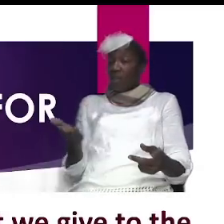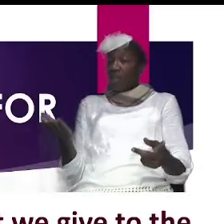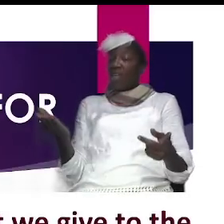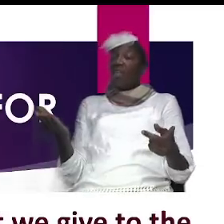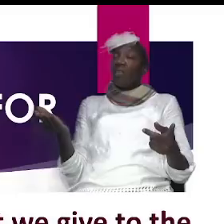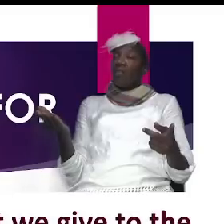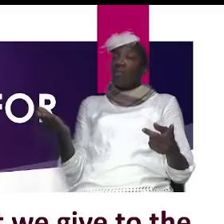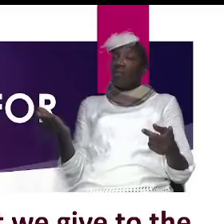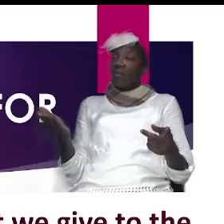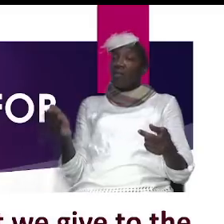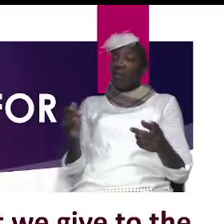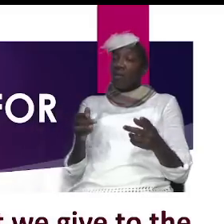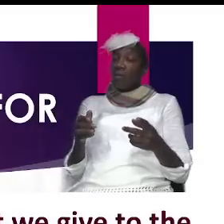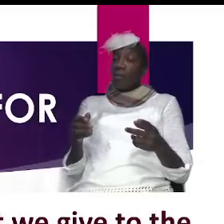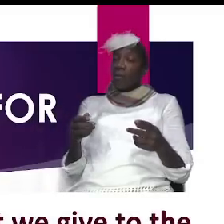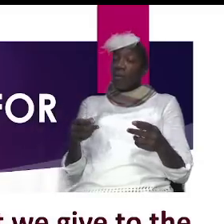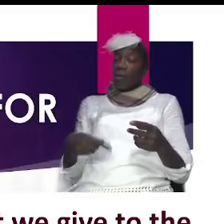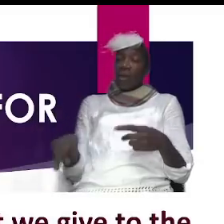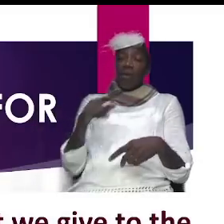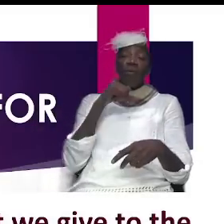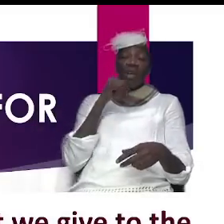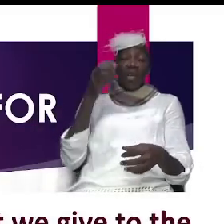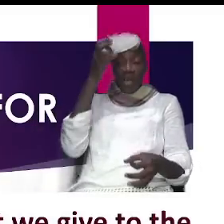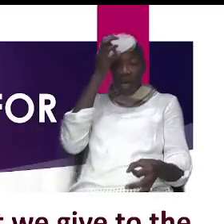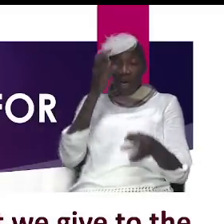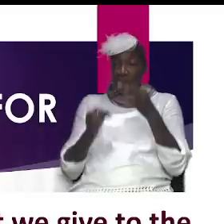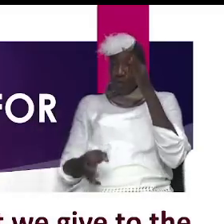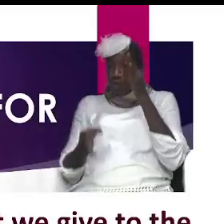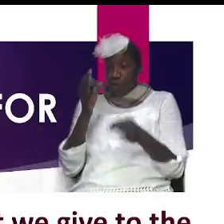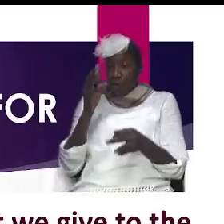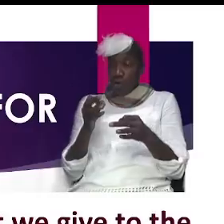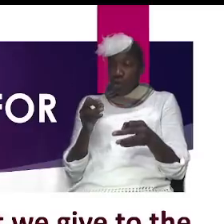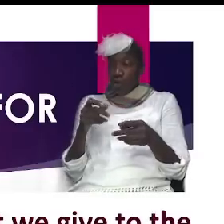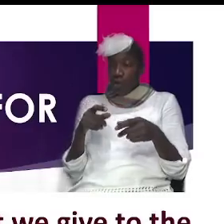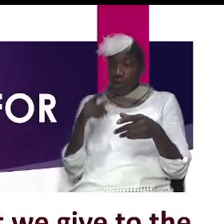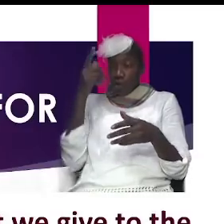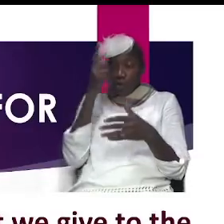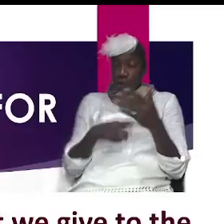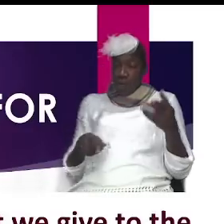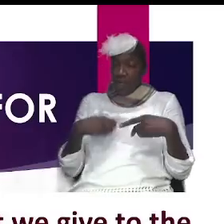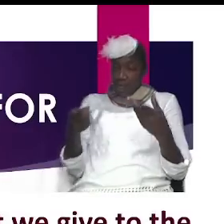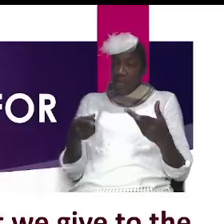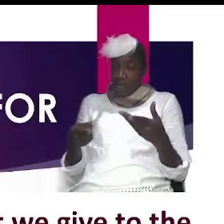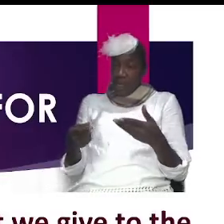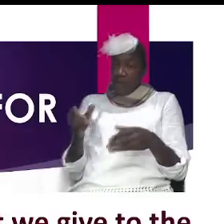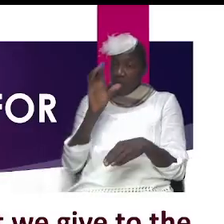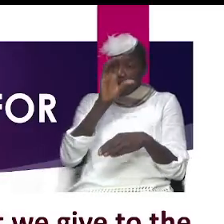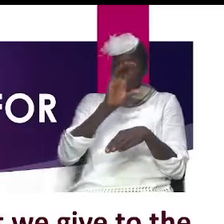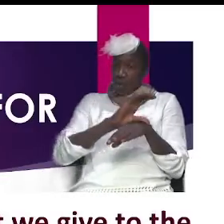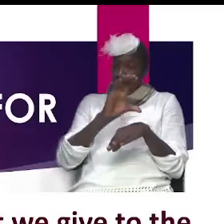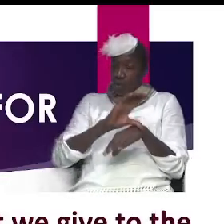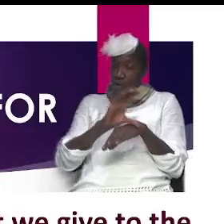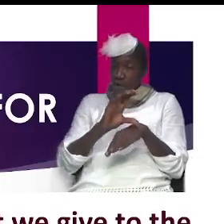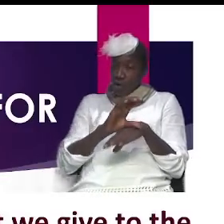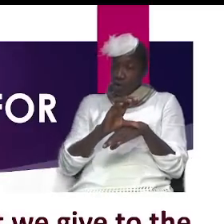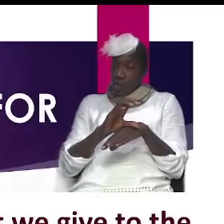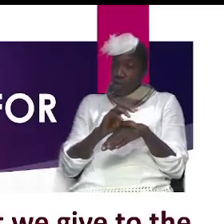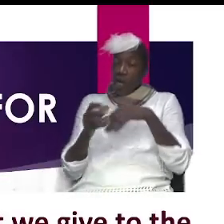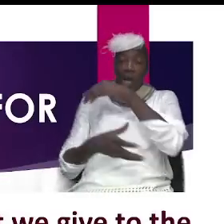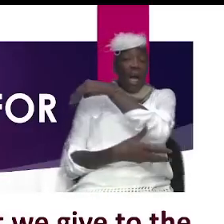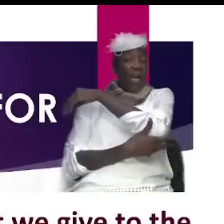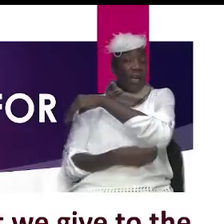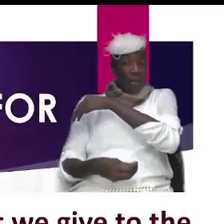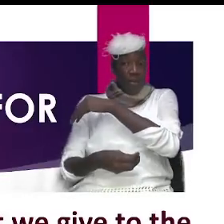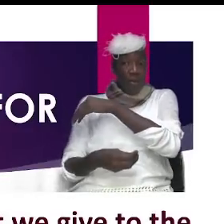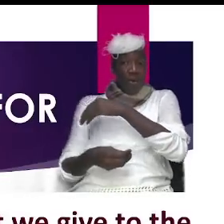We will not be judged, brethren, solely on the basis of what we give to the church, you know, and give to the poor people and give to missions work. And